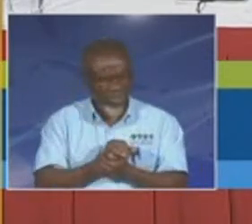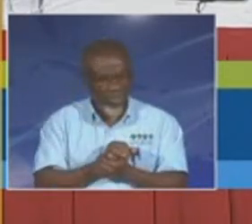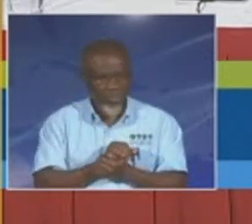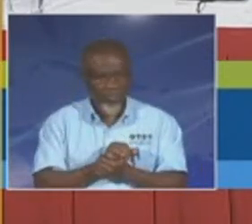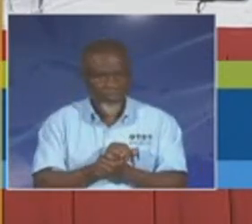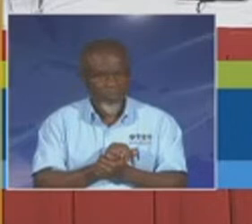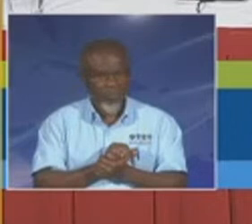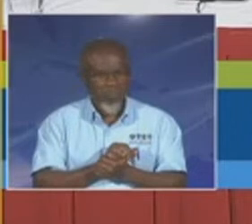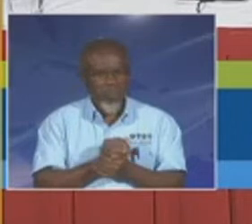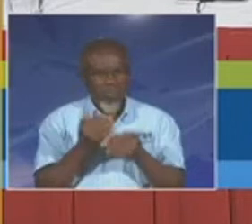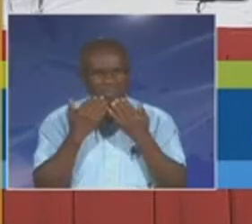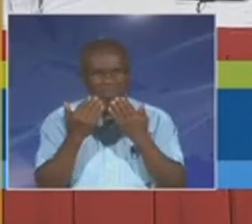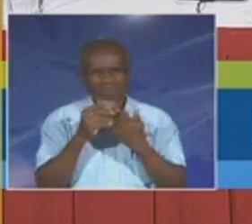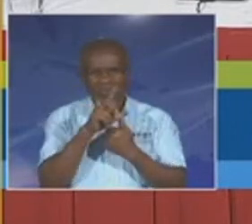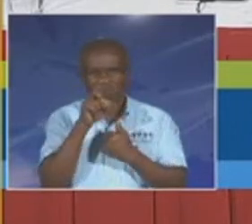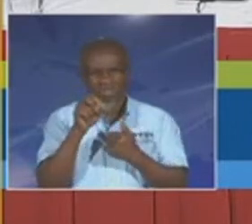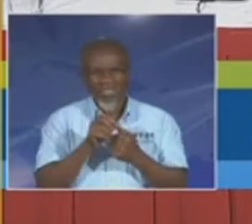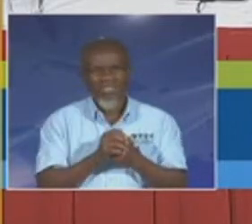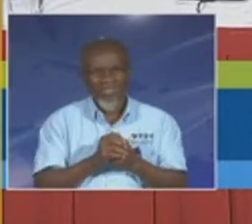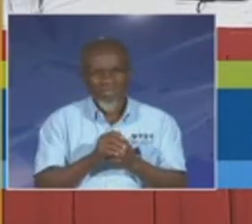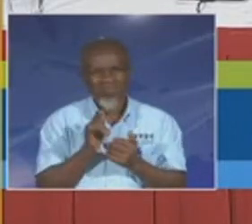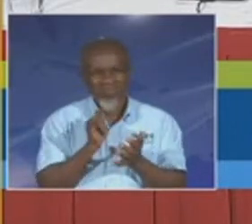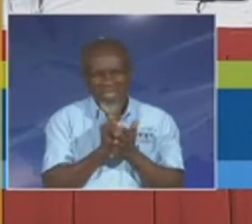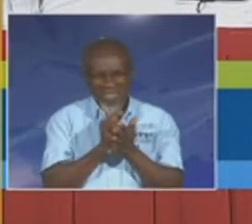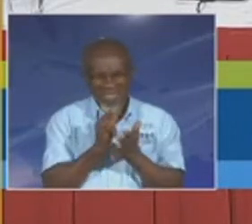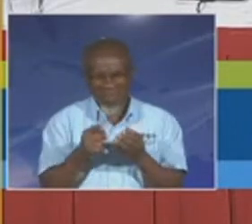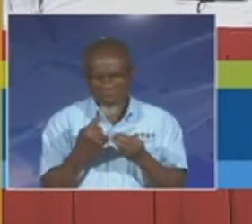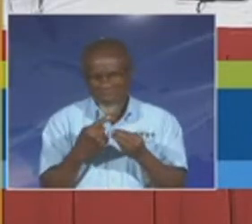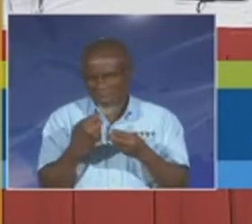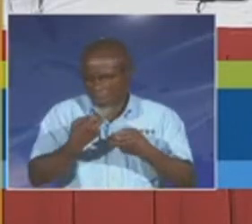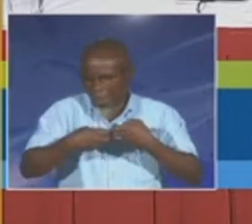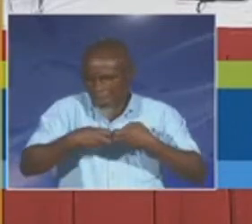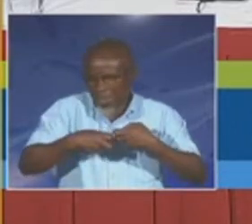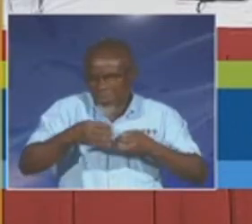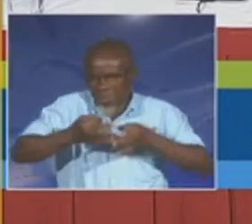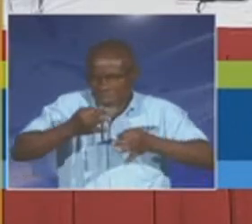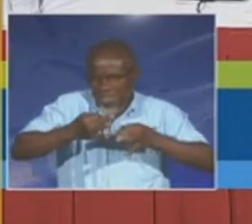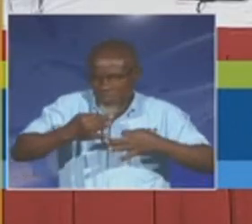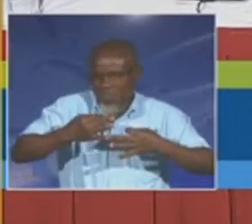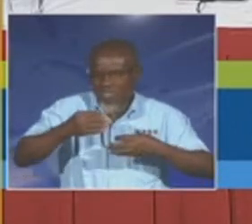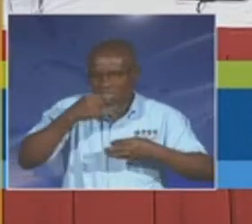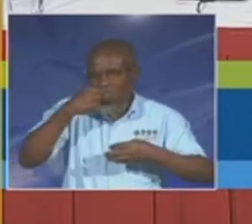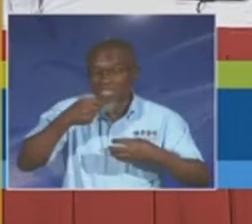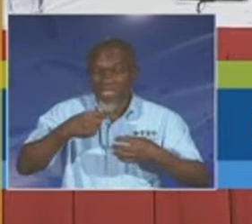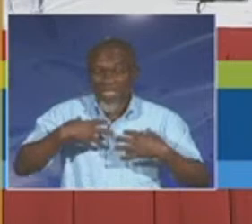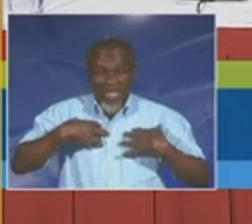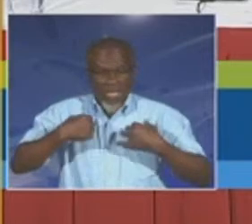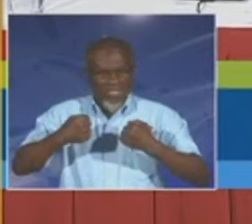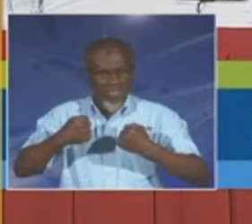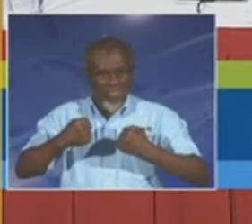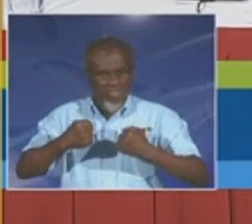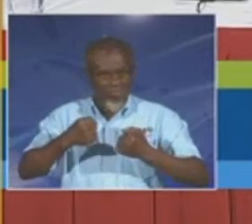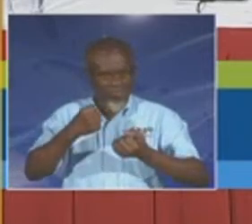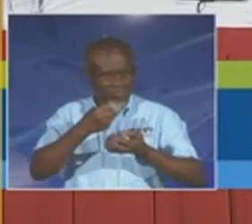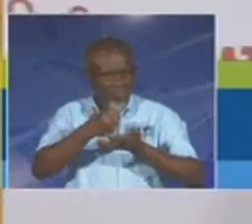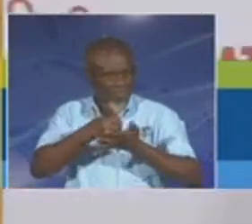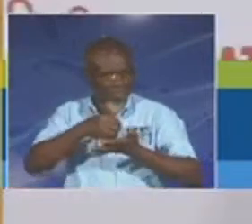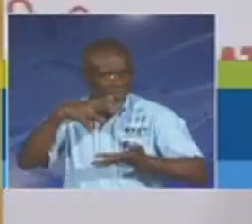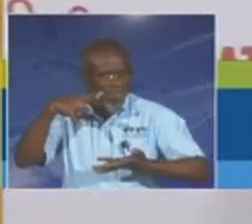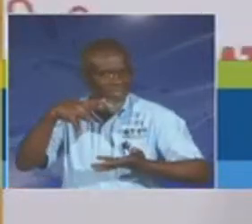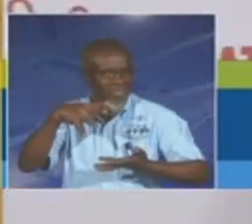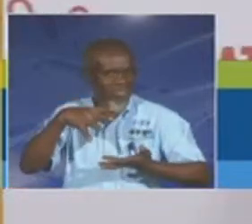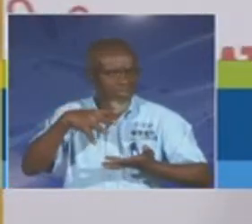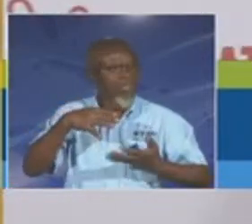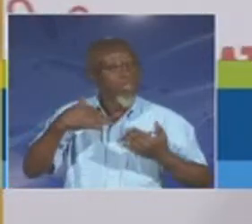Thank you for that question. That's always a tricky one. The question of if eating healthier is more expensive. There are ways to